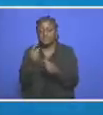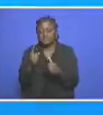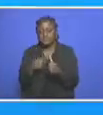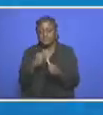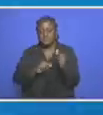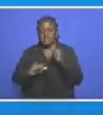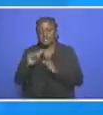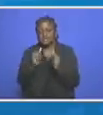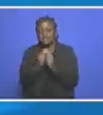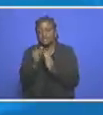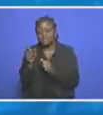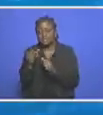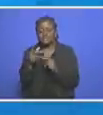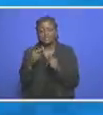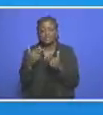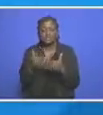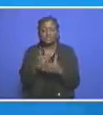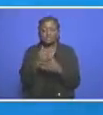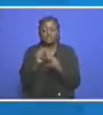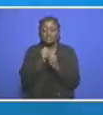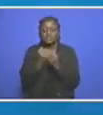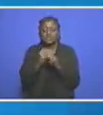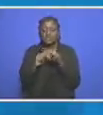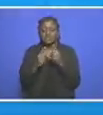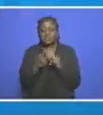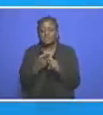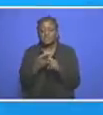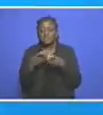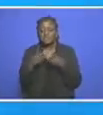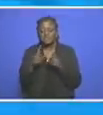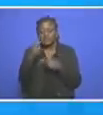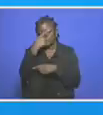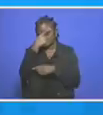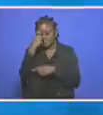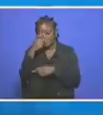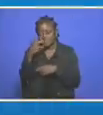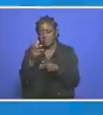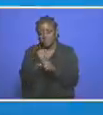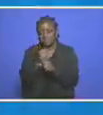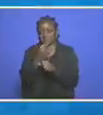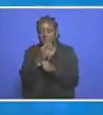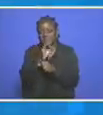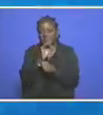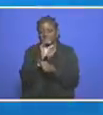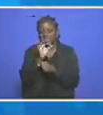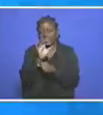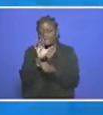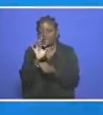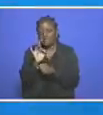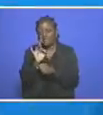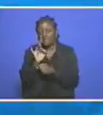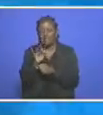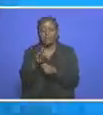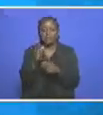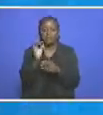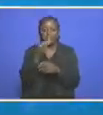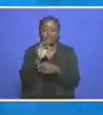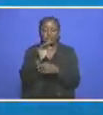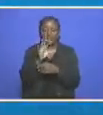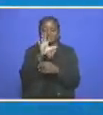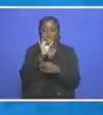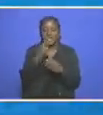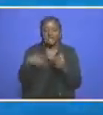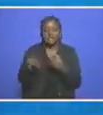with his new teammates. During the Vegas Summer League, Jones posted 9.8 points, 9 rebounds, as well as 1 assist in 5